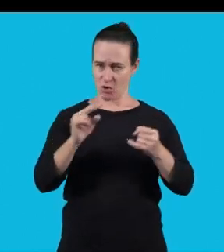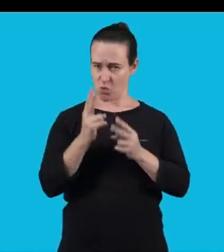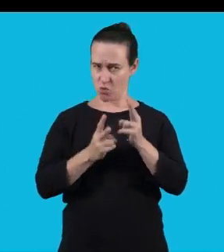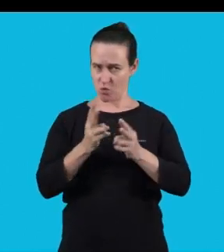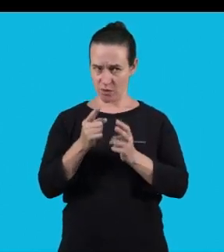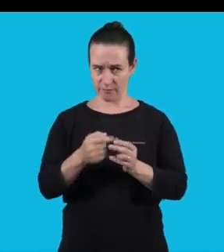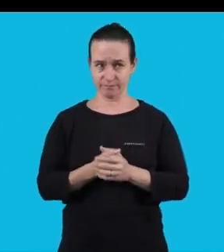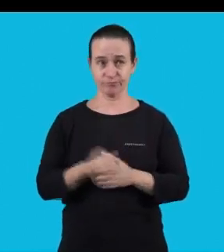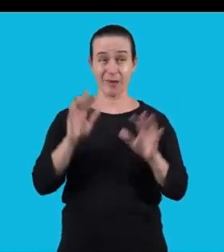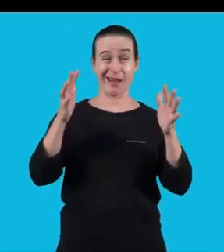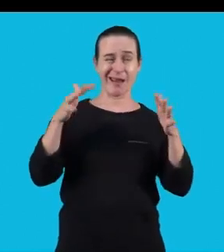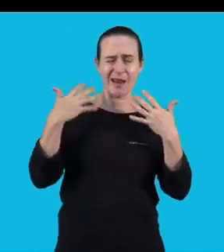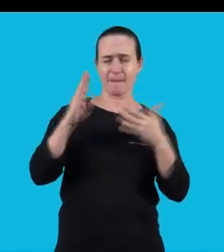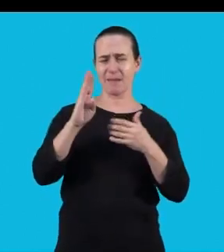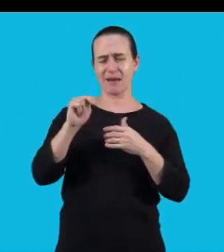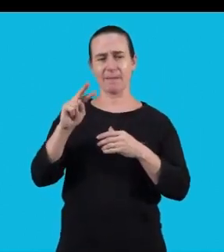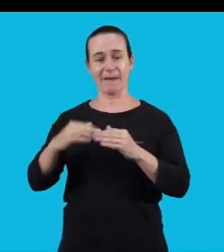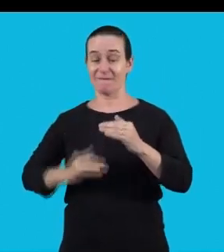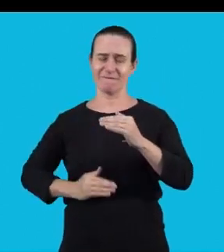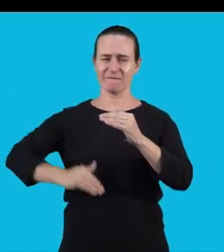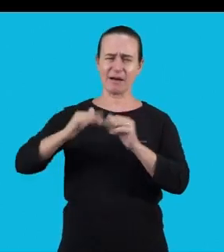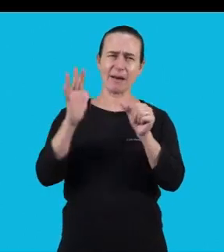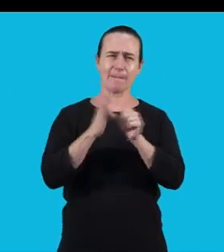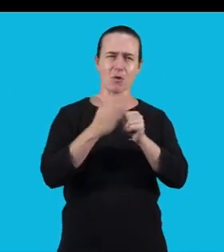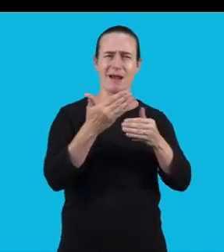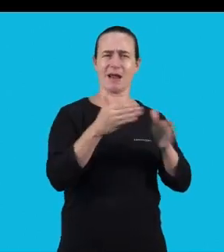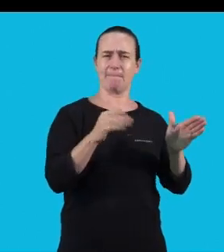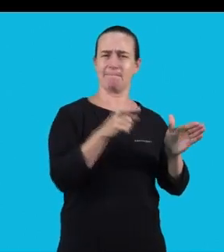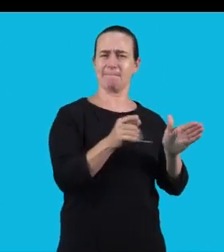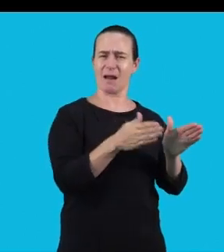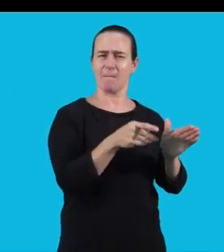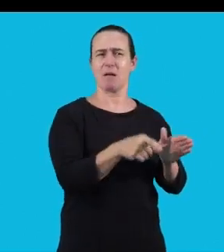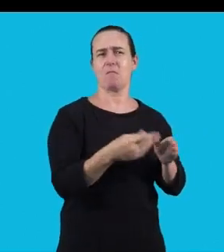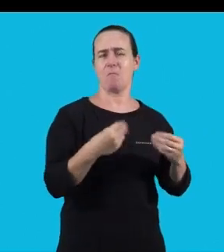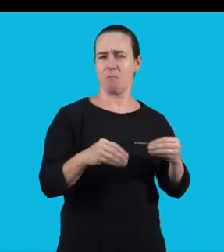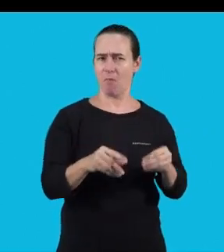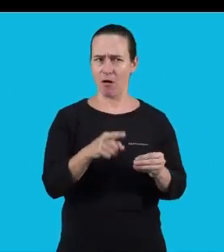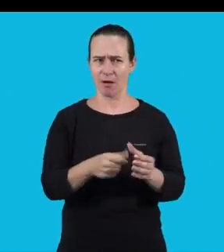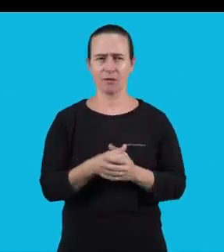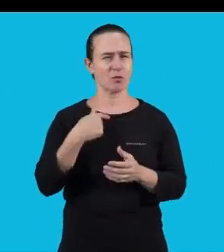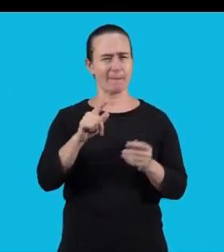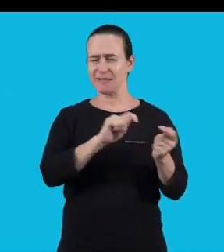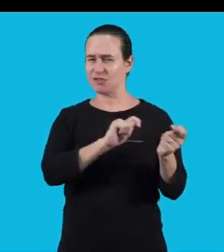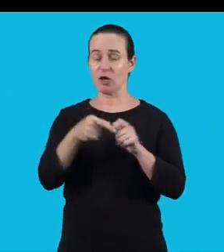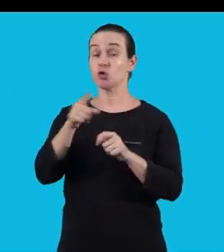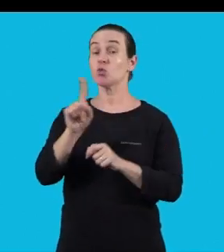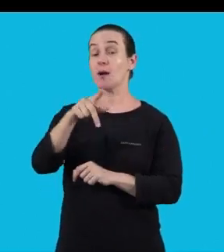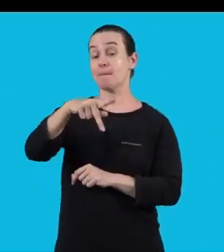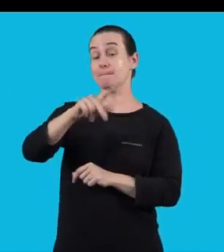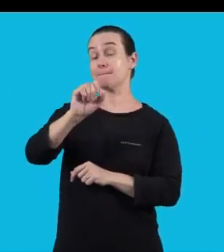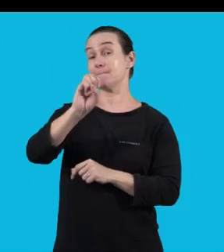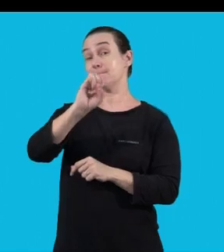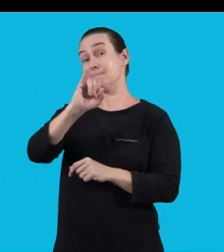12. Airbnb is filling a very important gap in the market. Here we have to convert the above sentence to